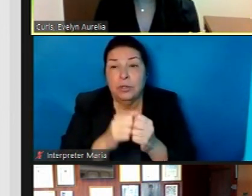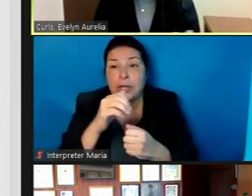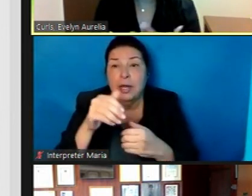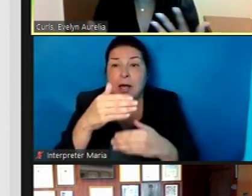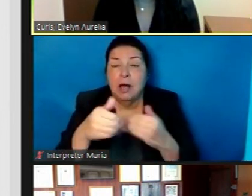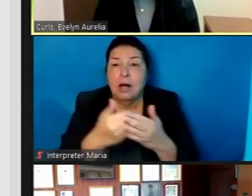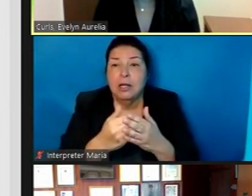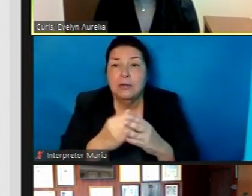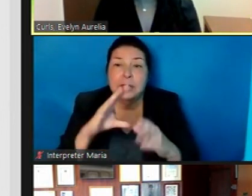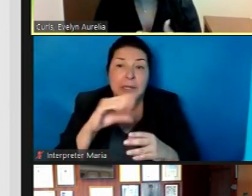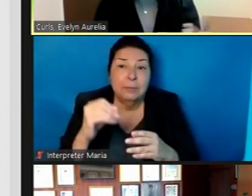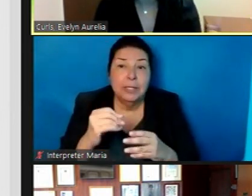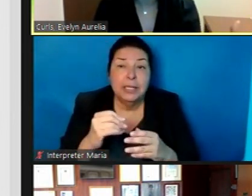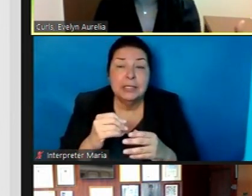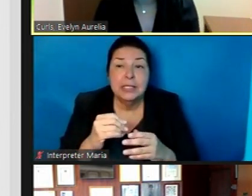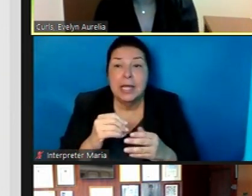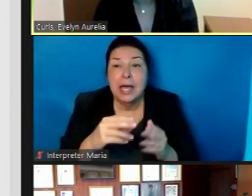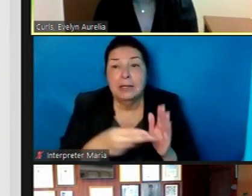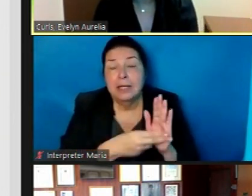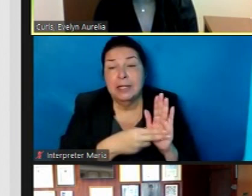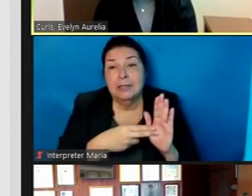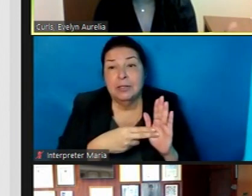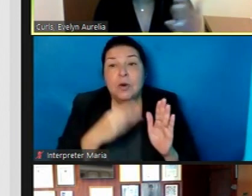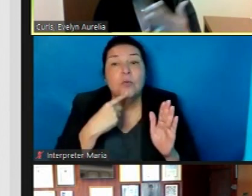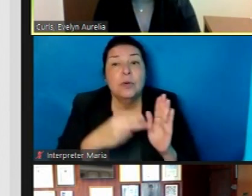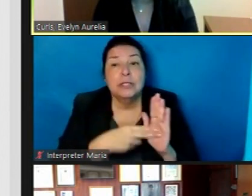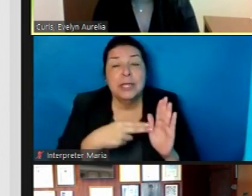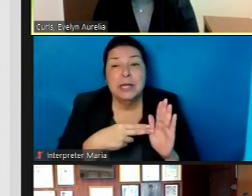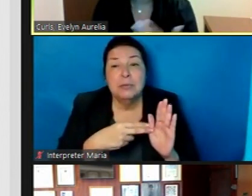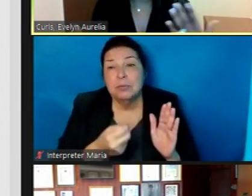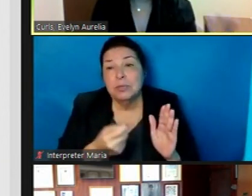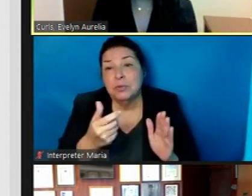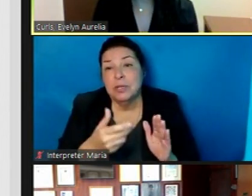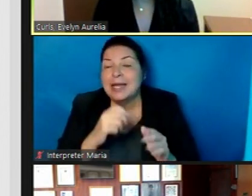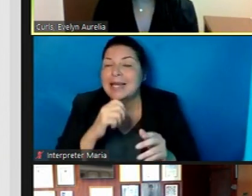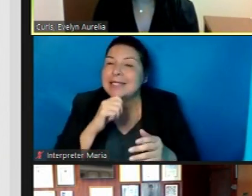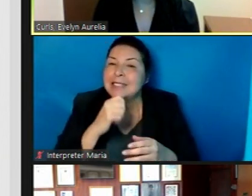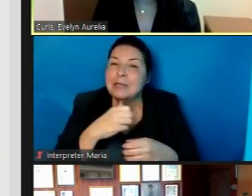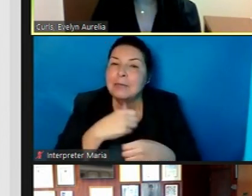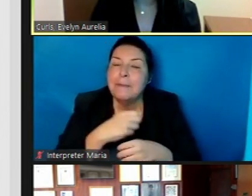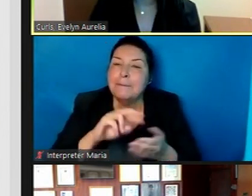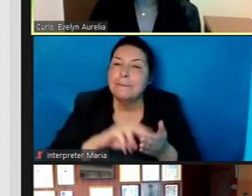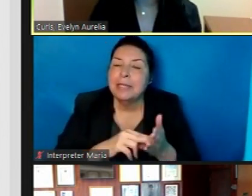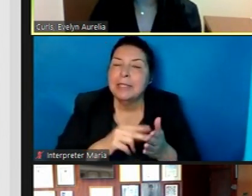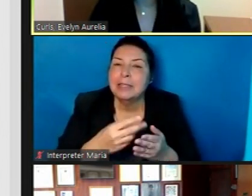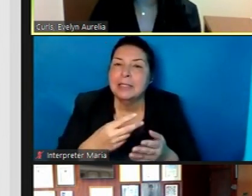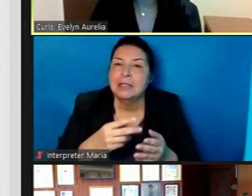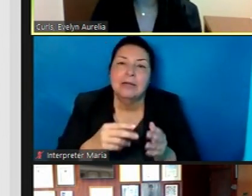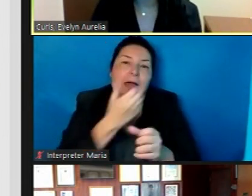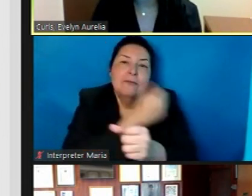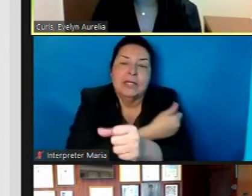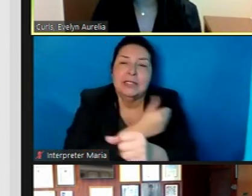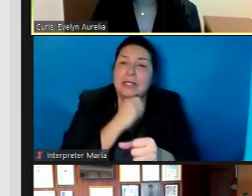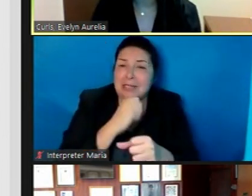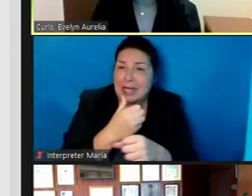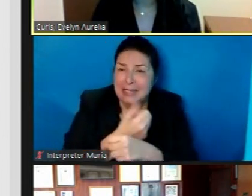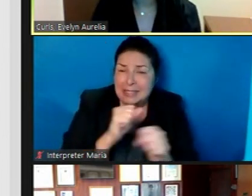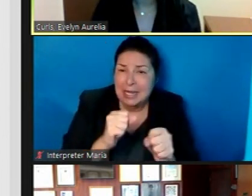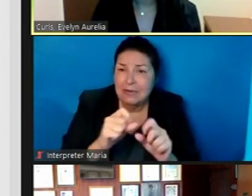red tape that's unnecessary and has nothing to do with the safety of the vaccine can be taken away, we can get a vaccine a lot quicker. And this is what happened with this